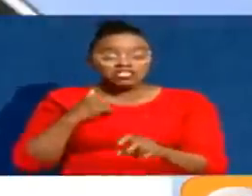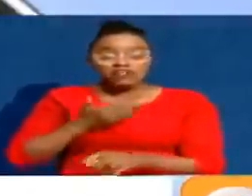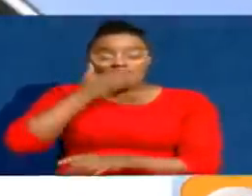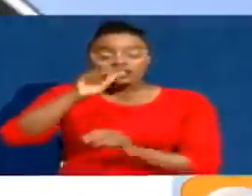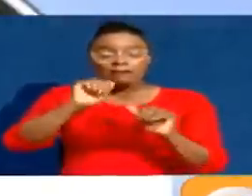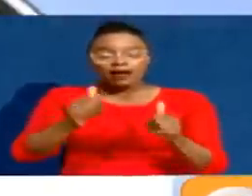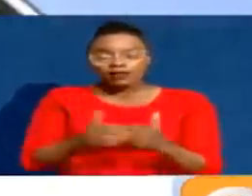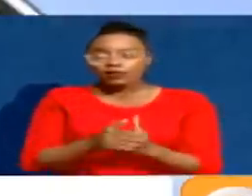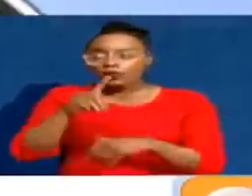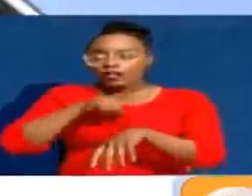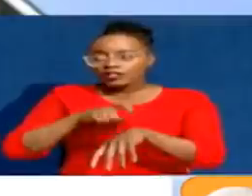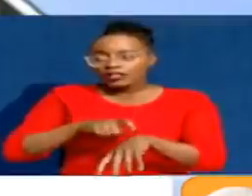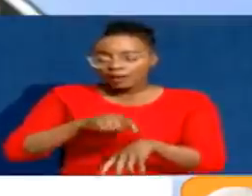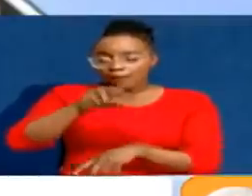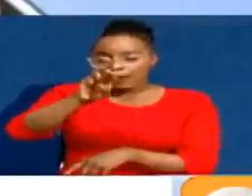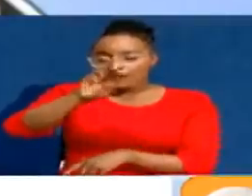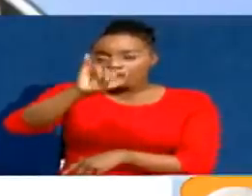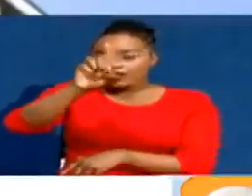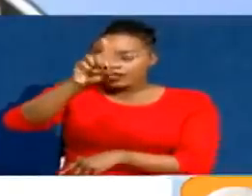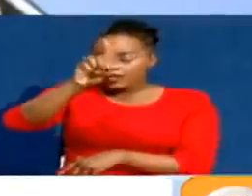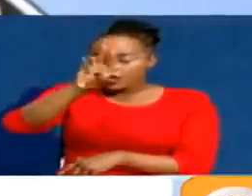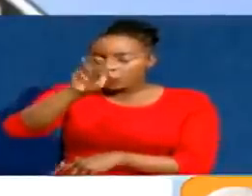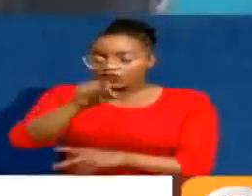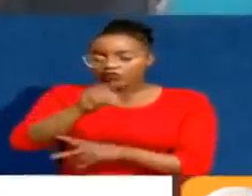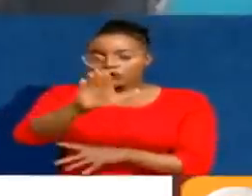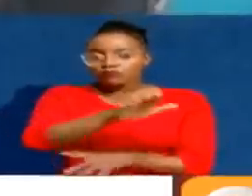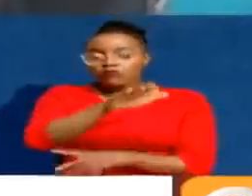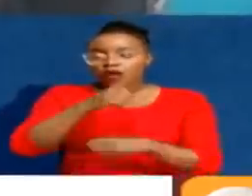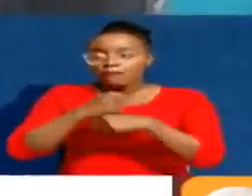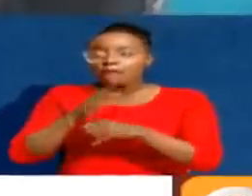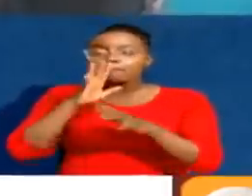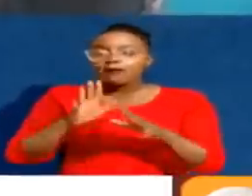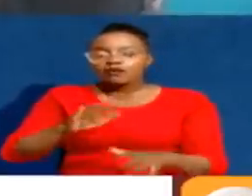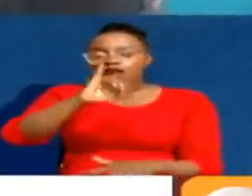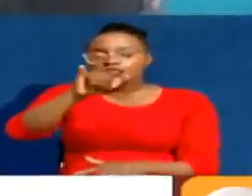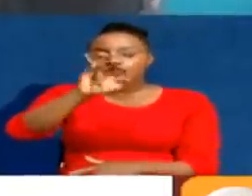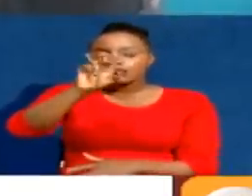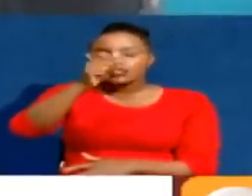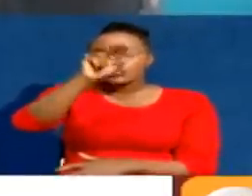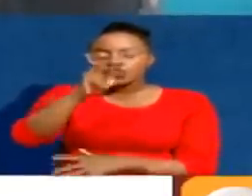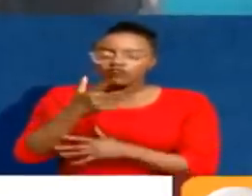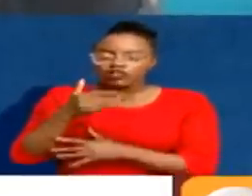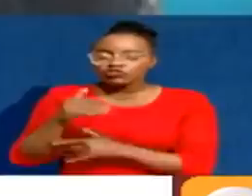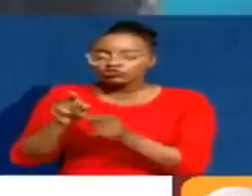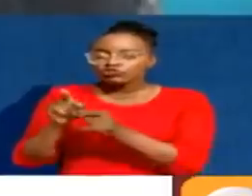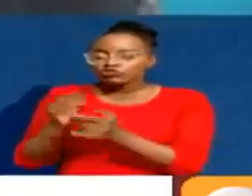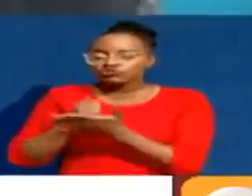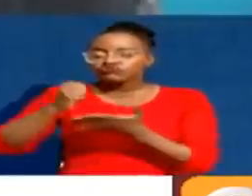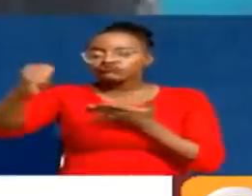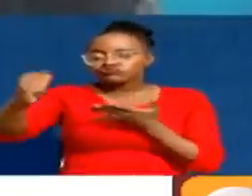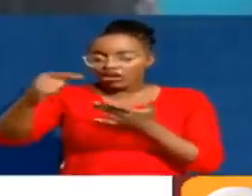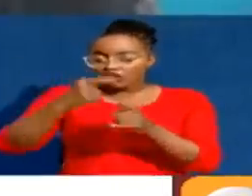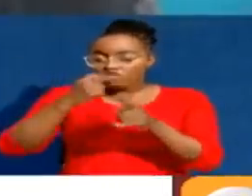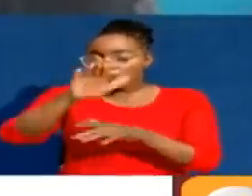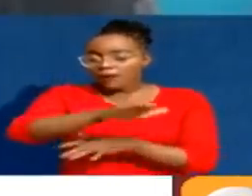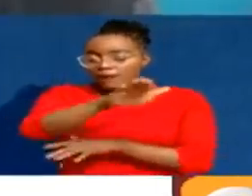Is what you are saying any different? At some point, Midiwo's anger on the floor of parliament forced Speaker Justin Muturi to suspend the then game